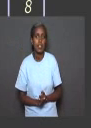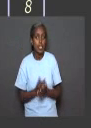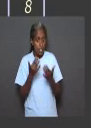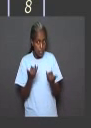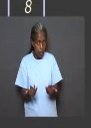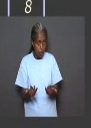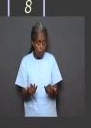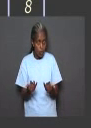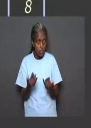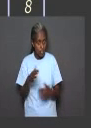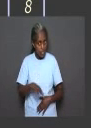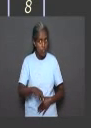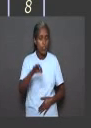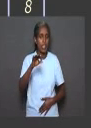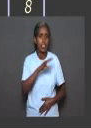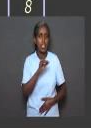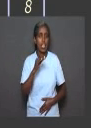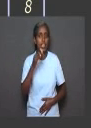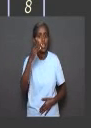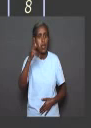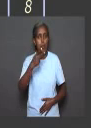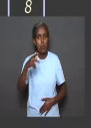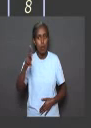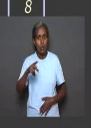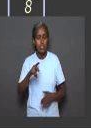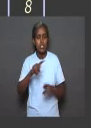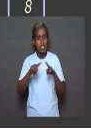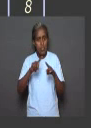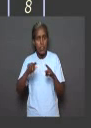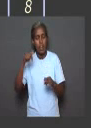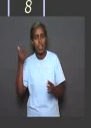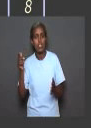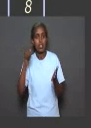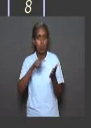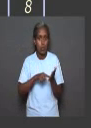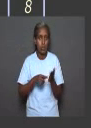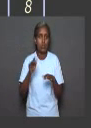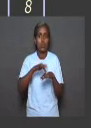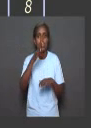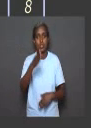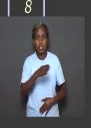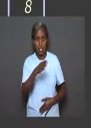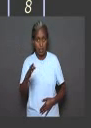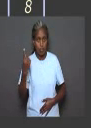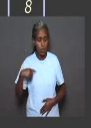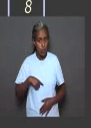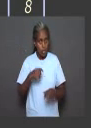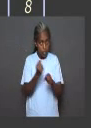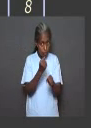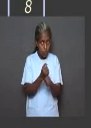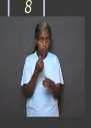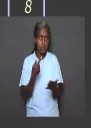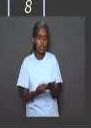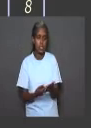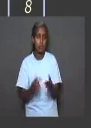Now let us find and plot several other points on the graph. We can do this